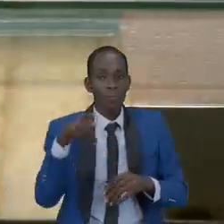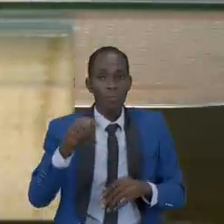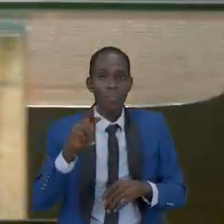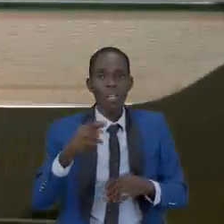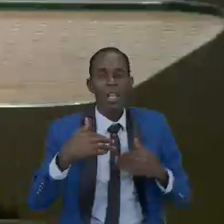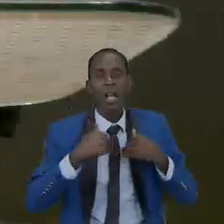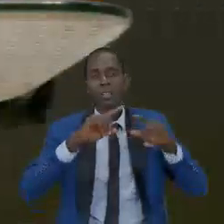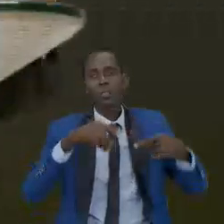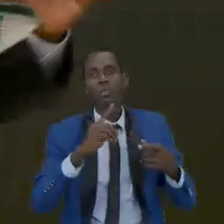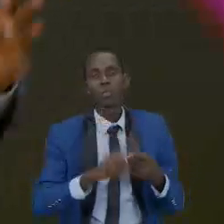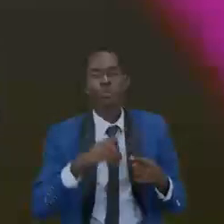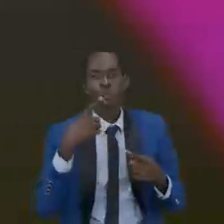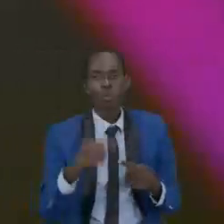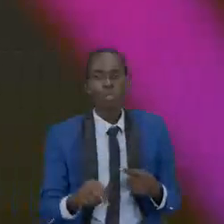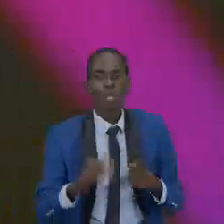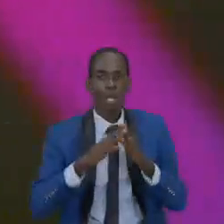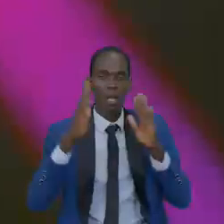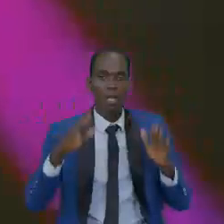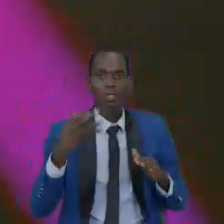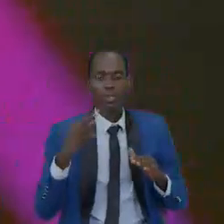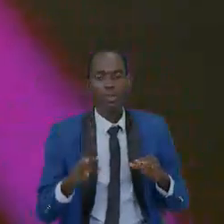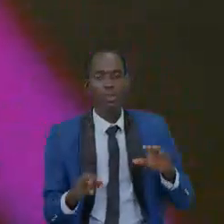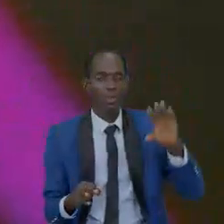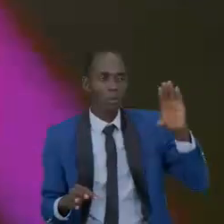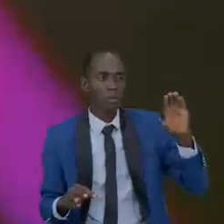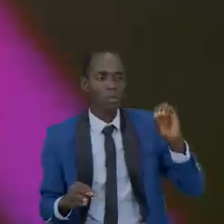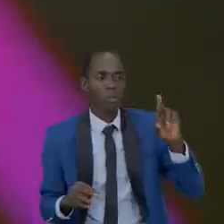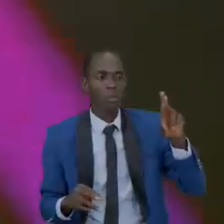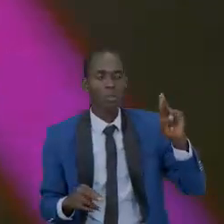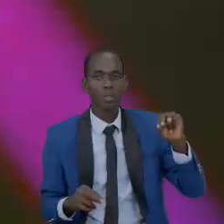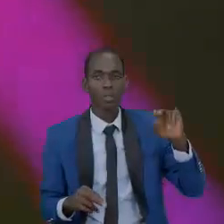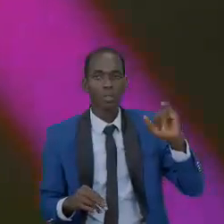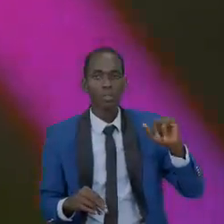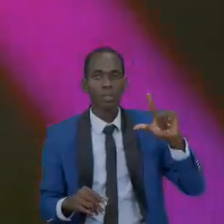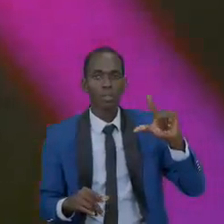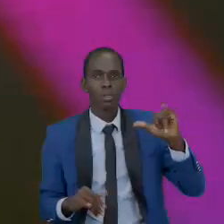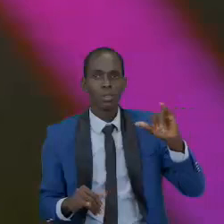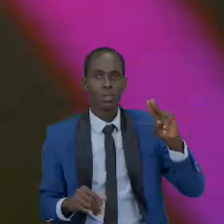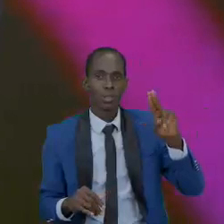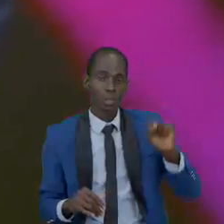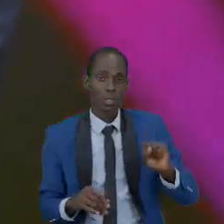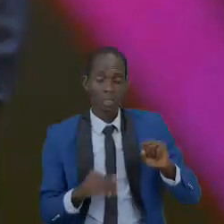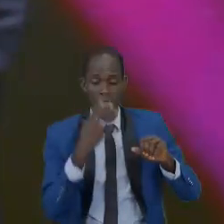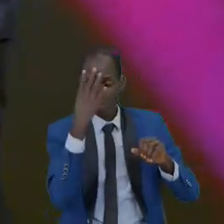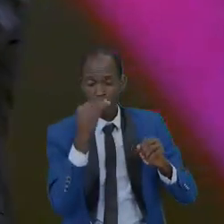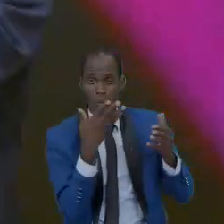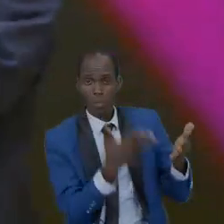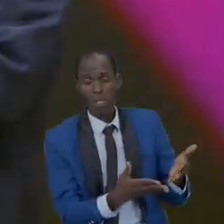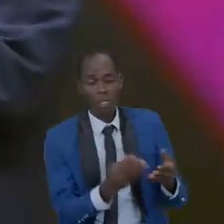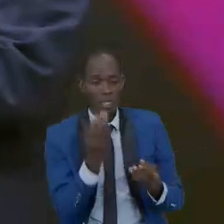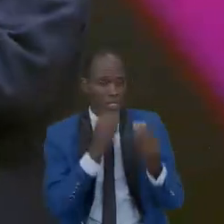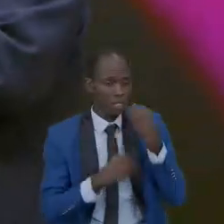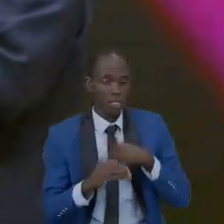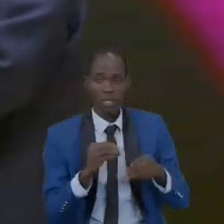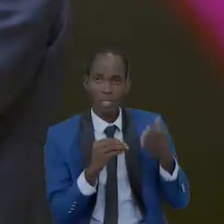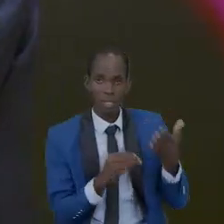the Gentile house Cornelius. He stayed with them. He ate with them. He slept in the rooms